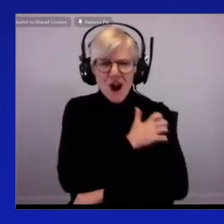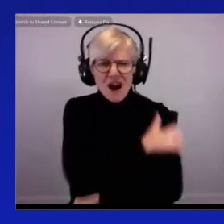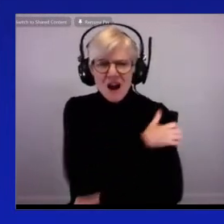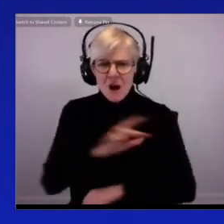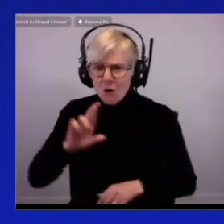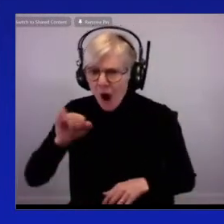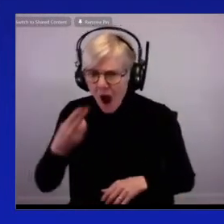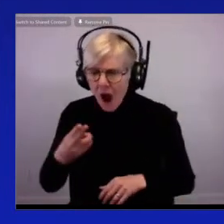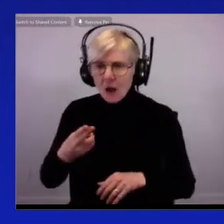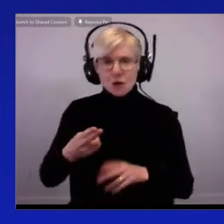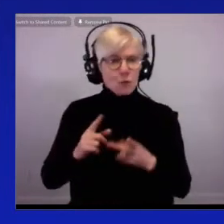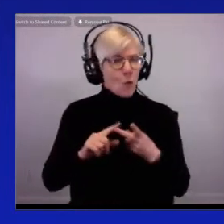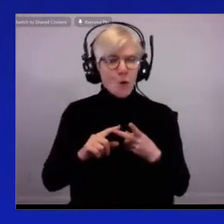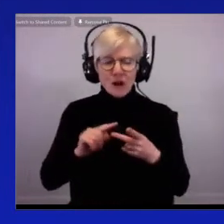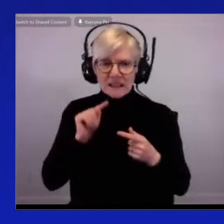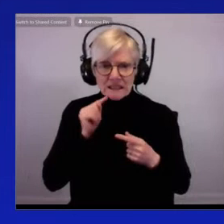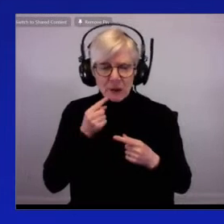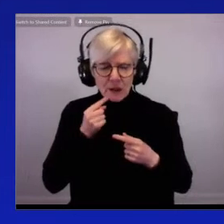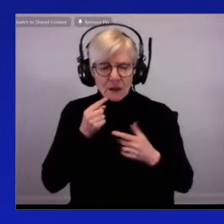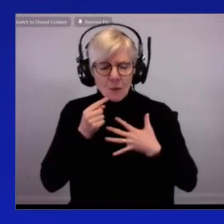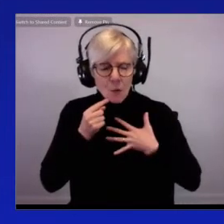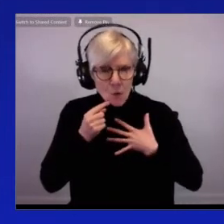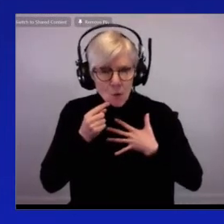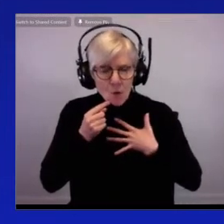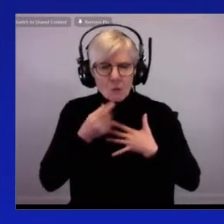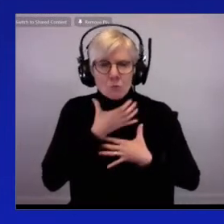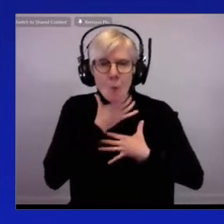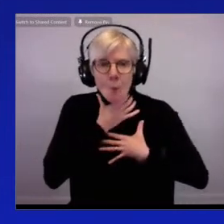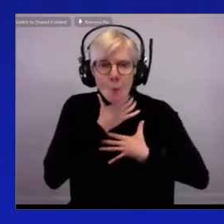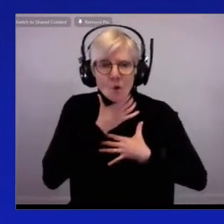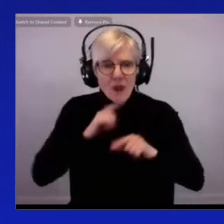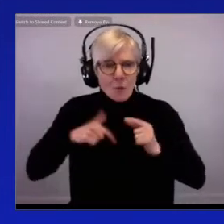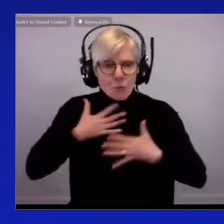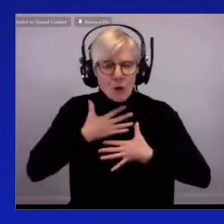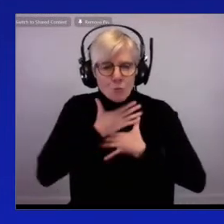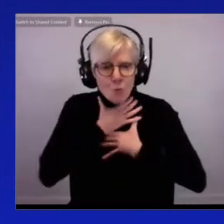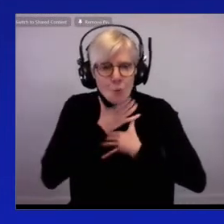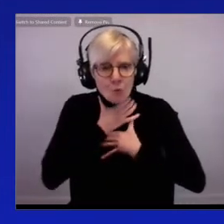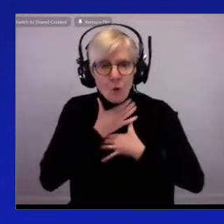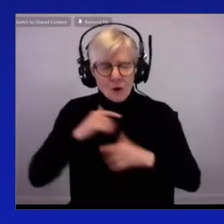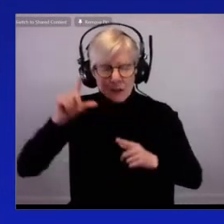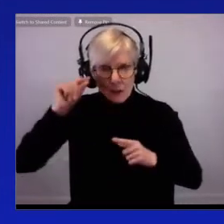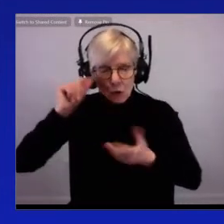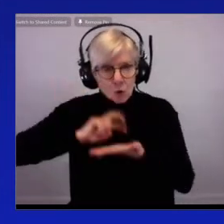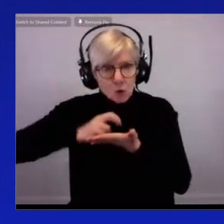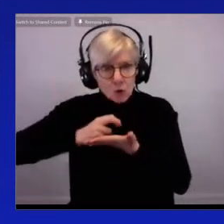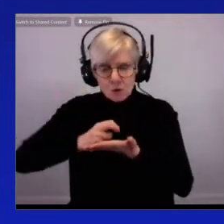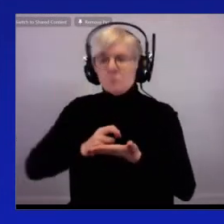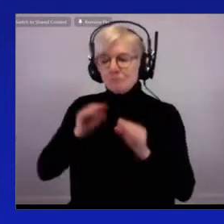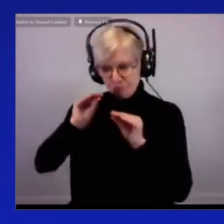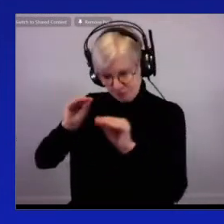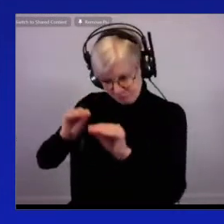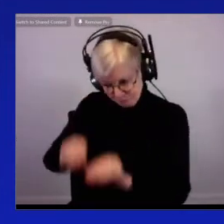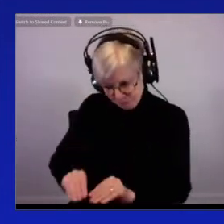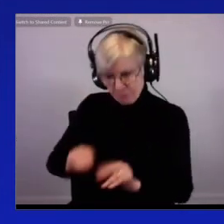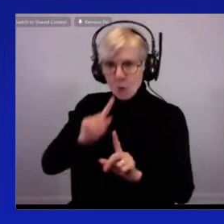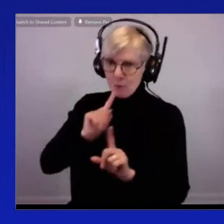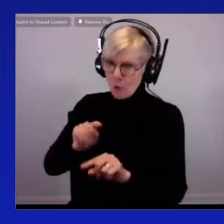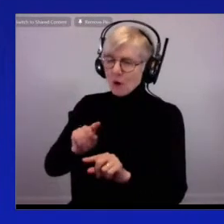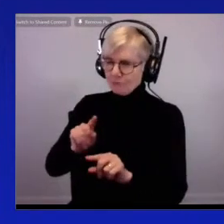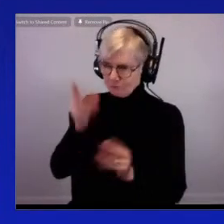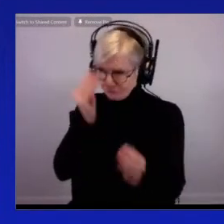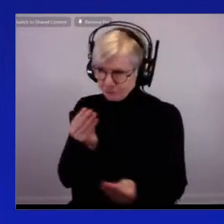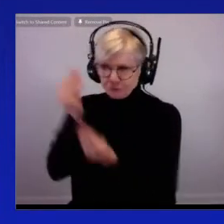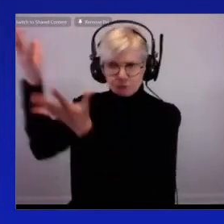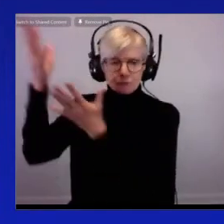site. More serious events would be anaphylaxis or seizures. And so these are the kinds of things